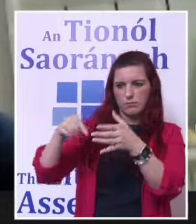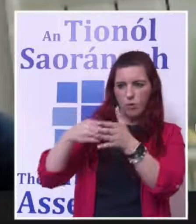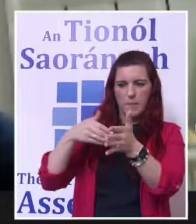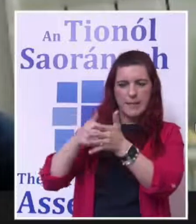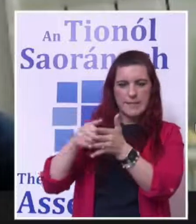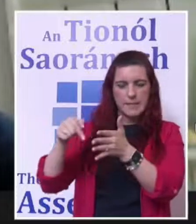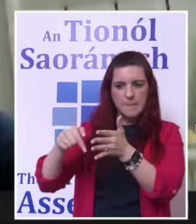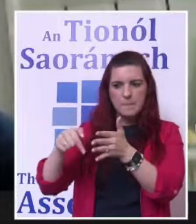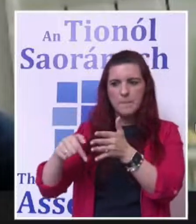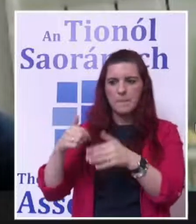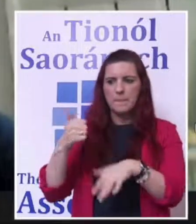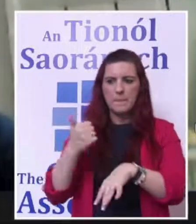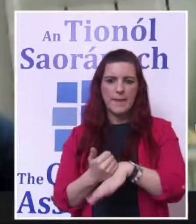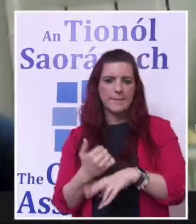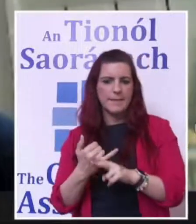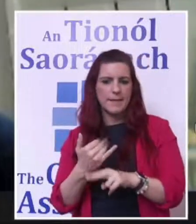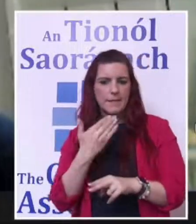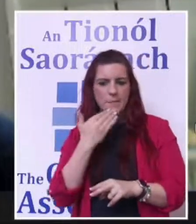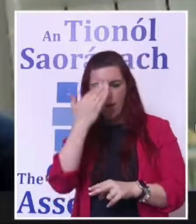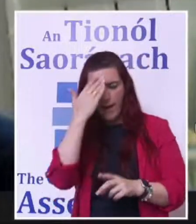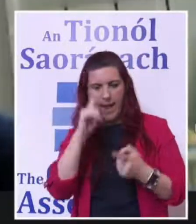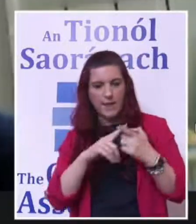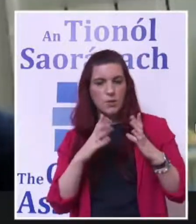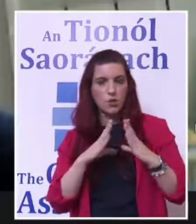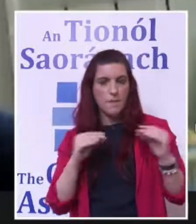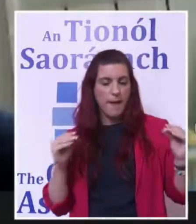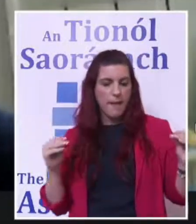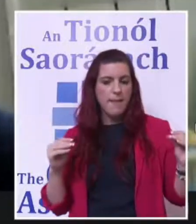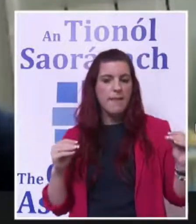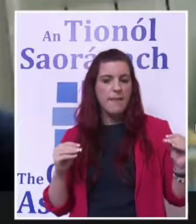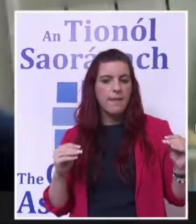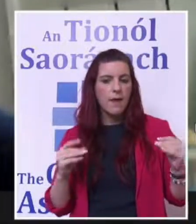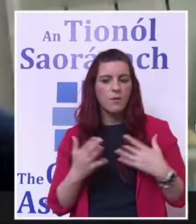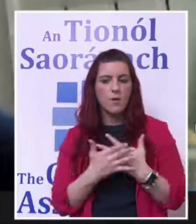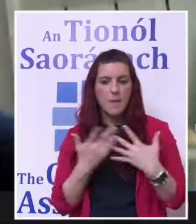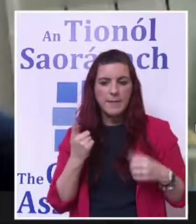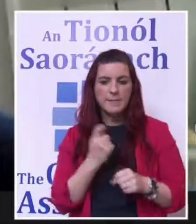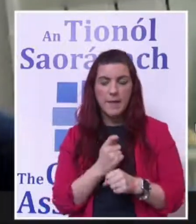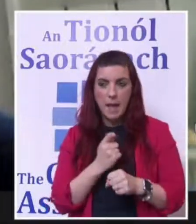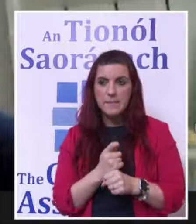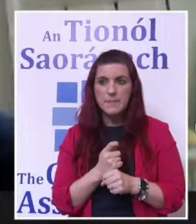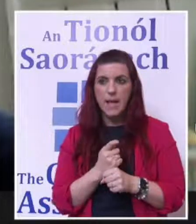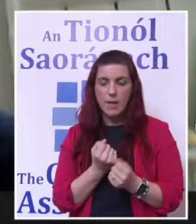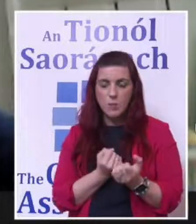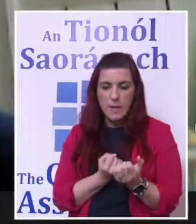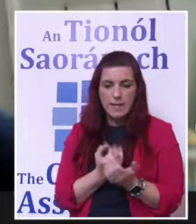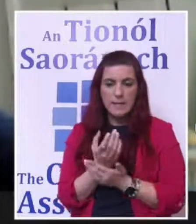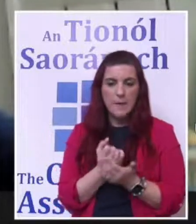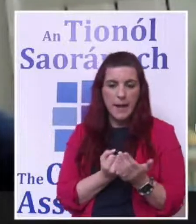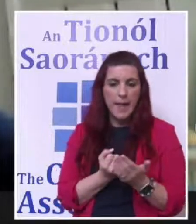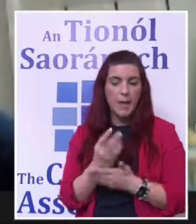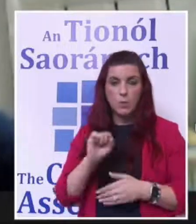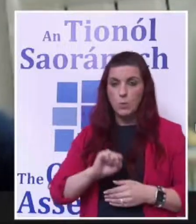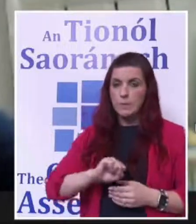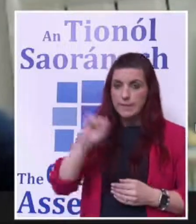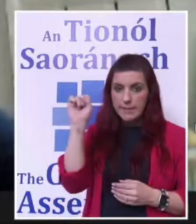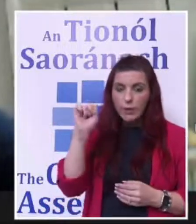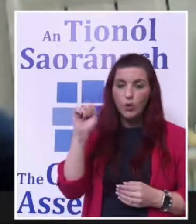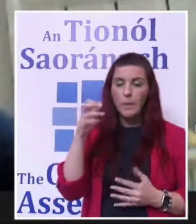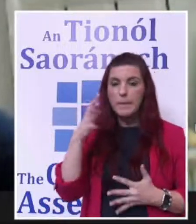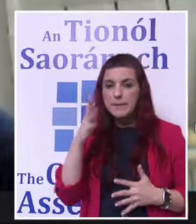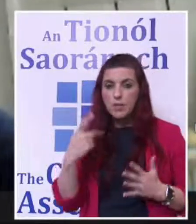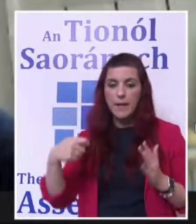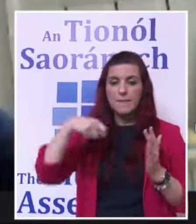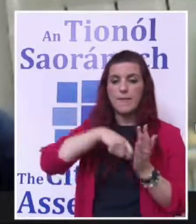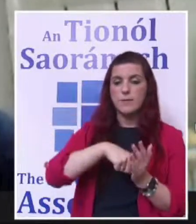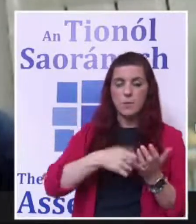companies based in the States and in Japan. And the number of times I had to explain to senior potential investors who